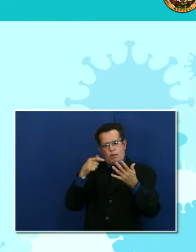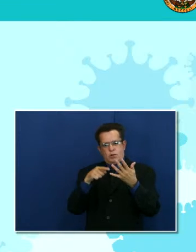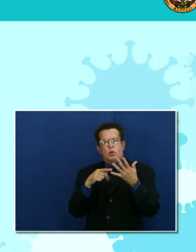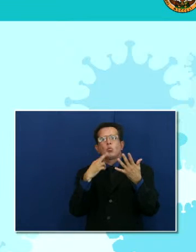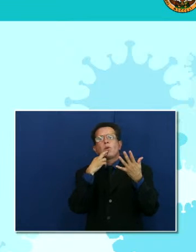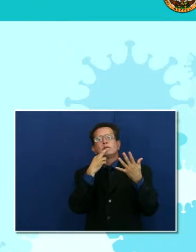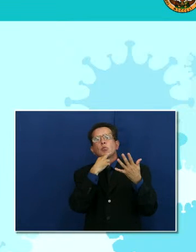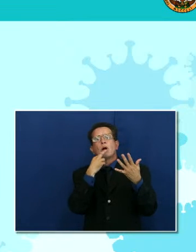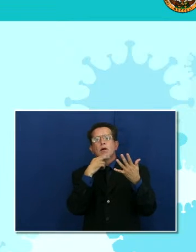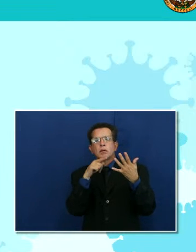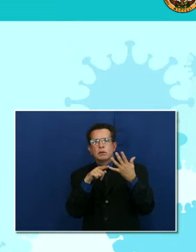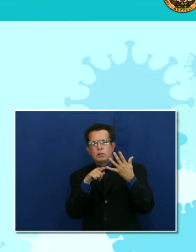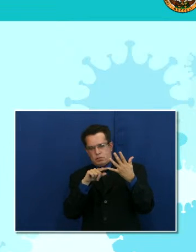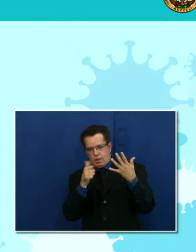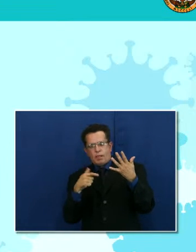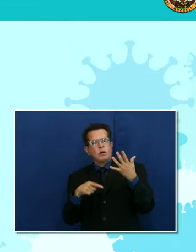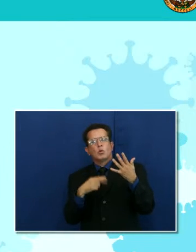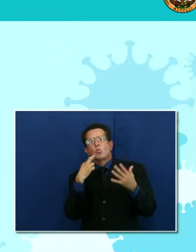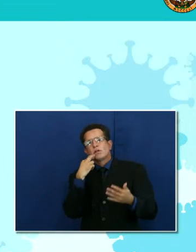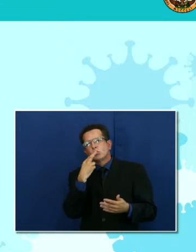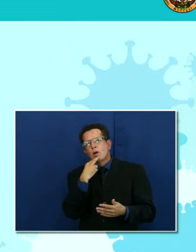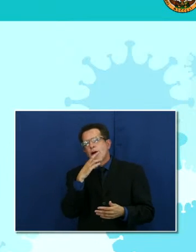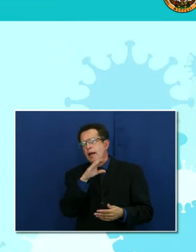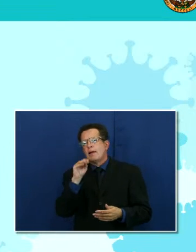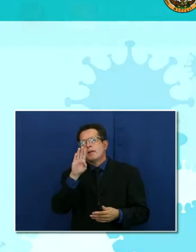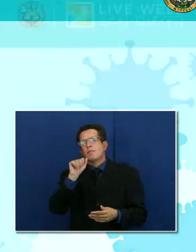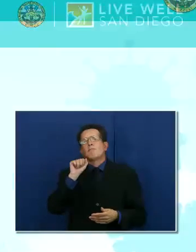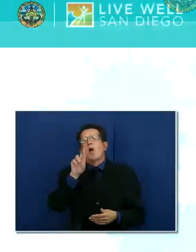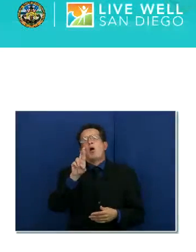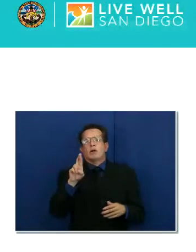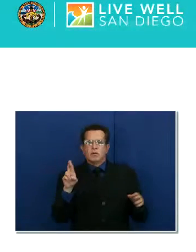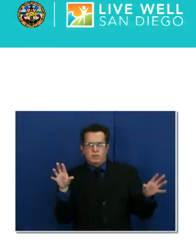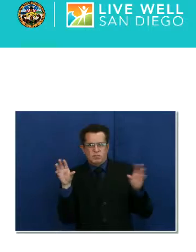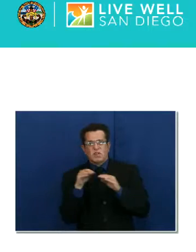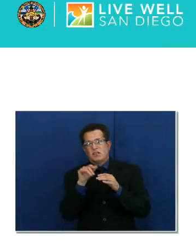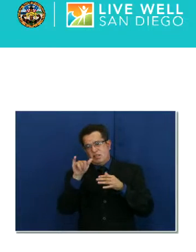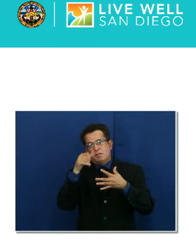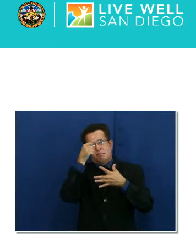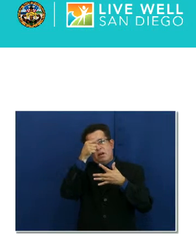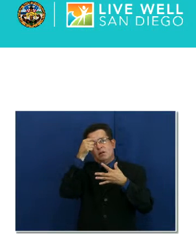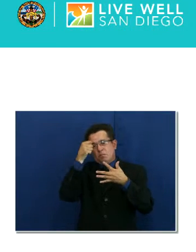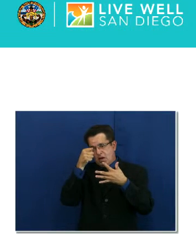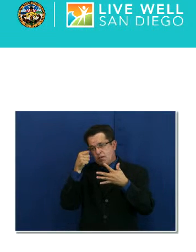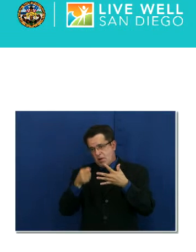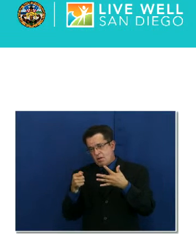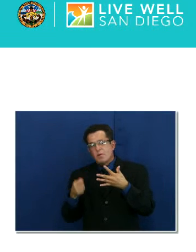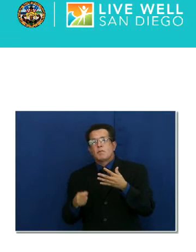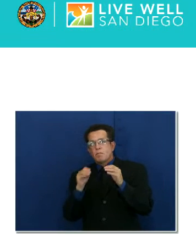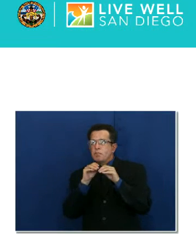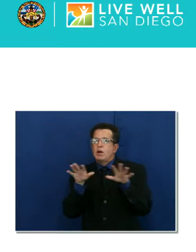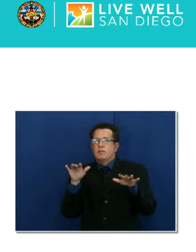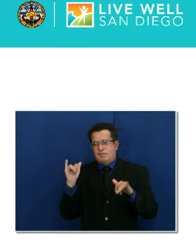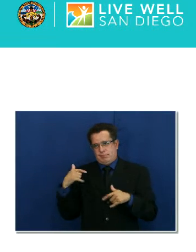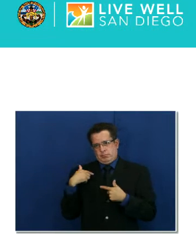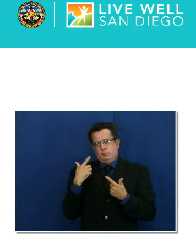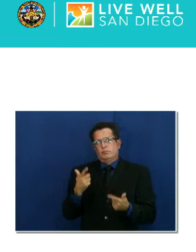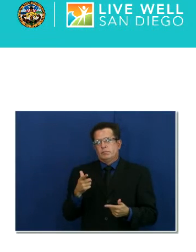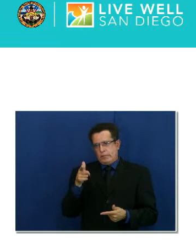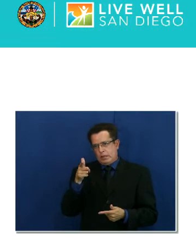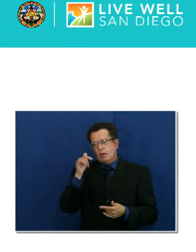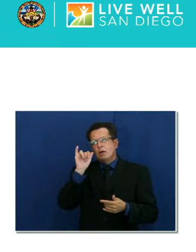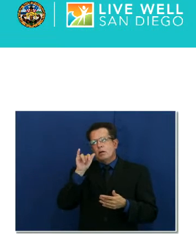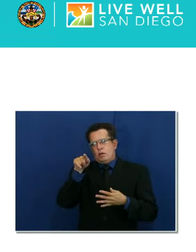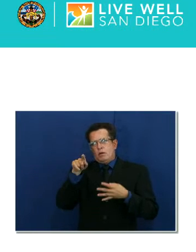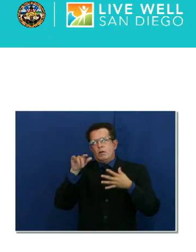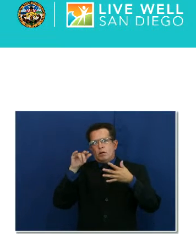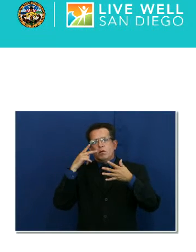1 in a restaurant/bar. Moving on to the blueprint for a safer